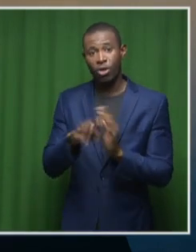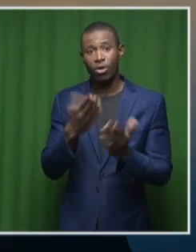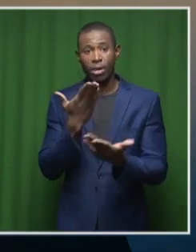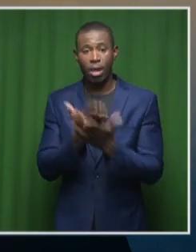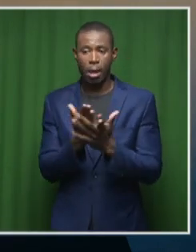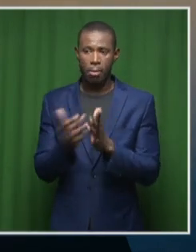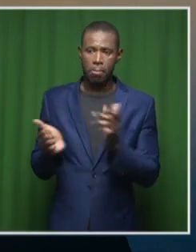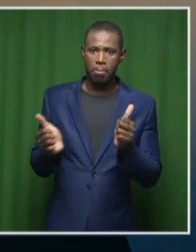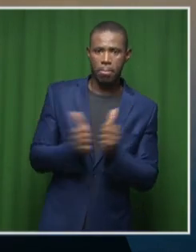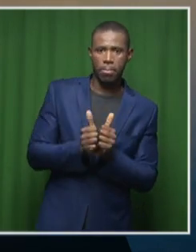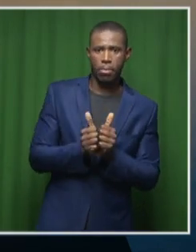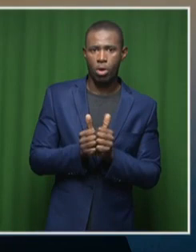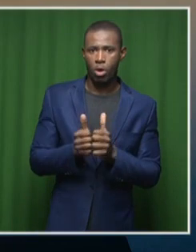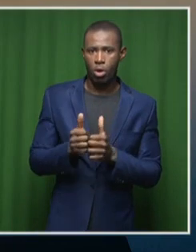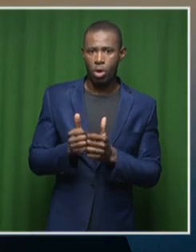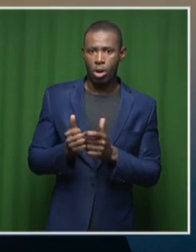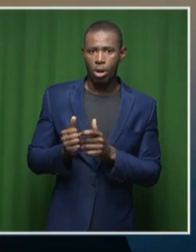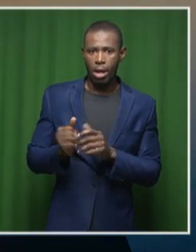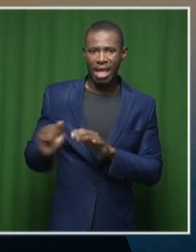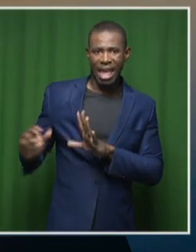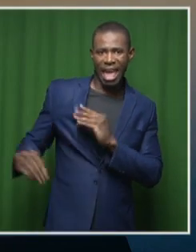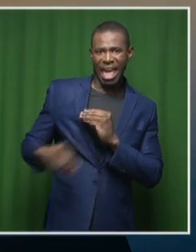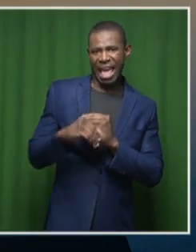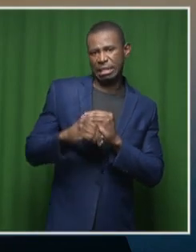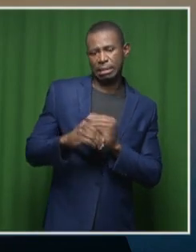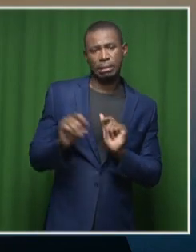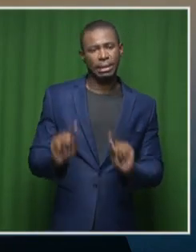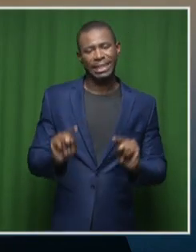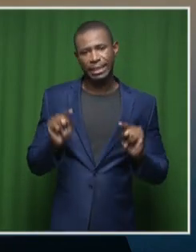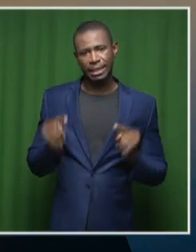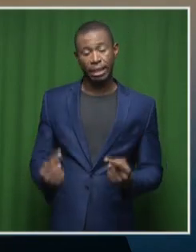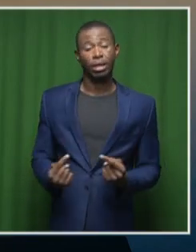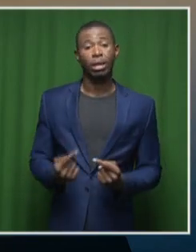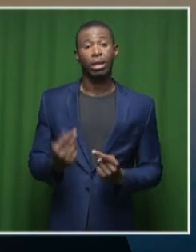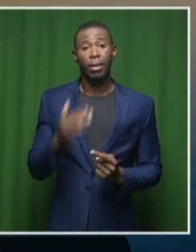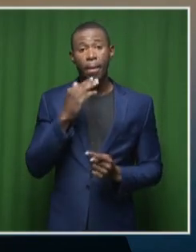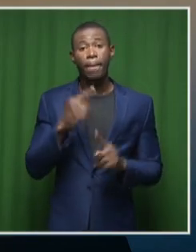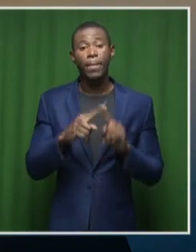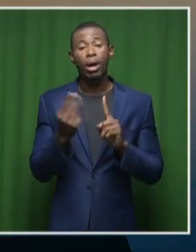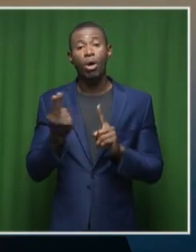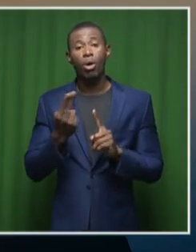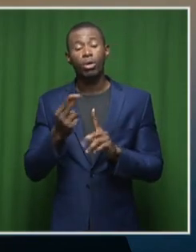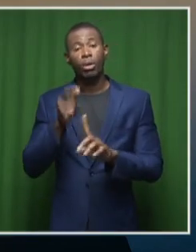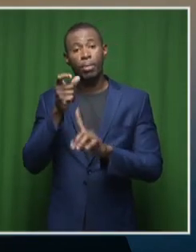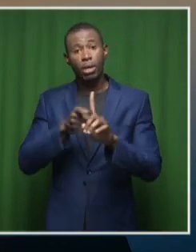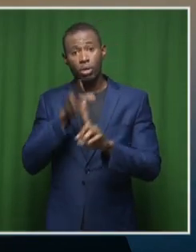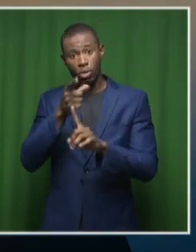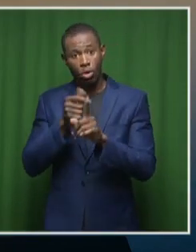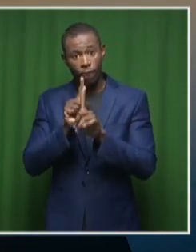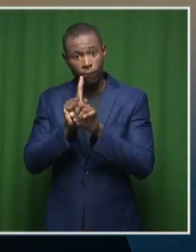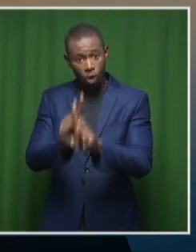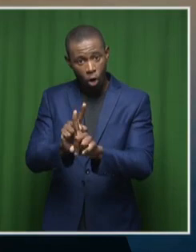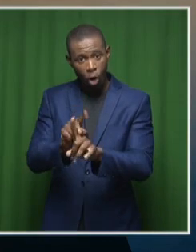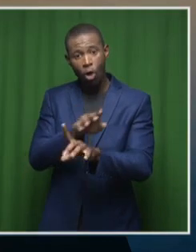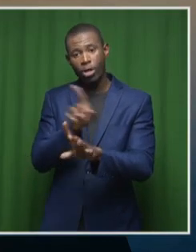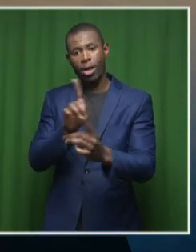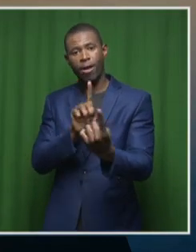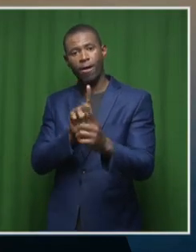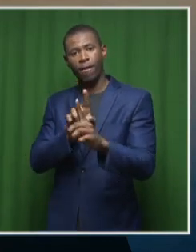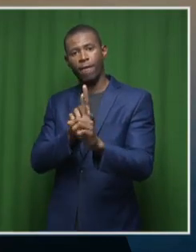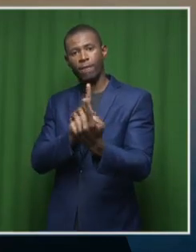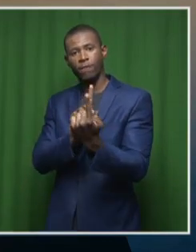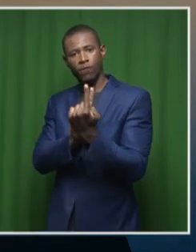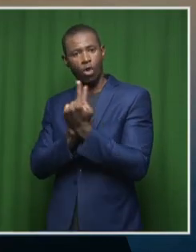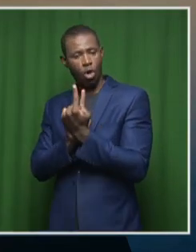seeing content, only people that are your friends or following you can see your content. So that's kind of also a way to